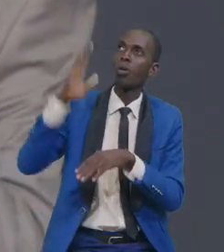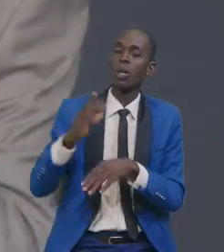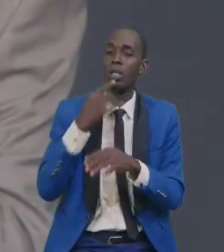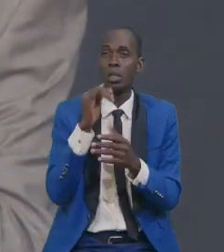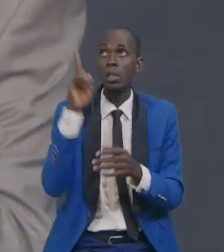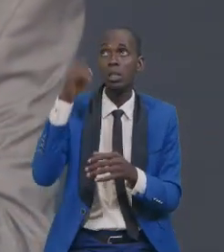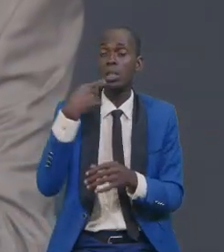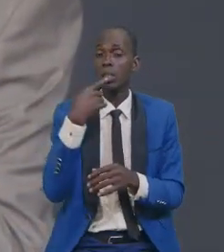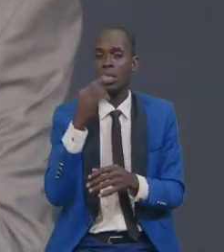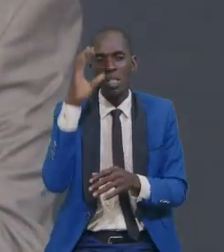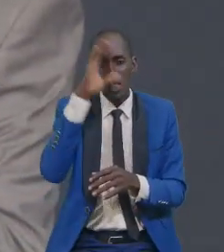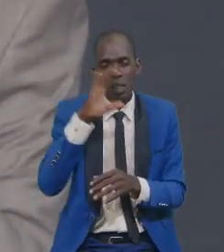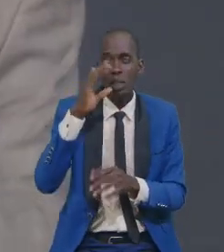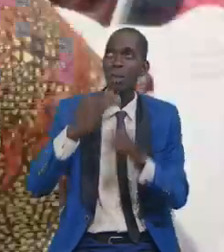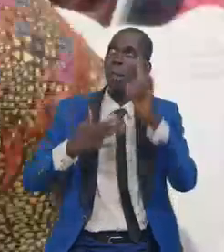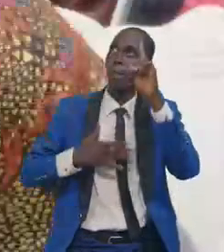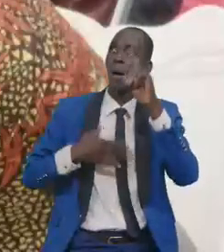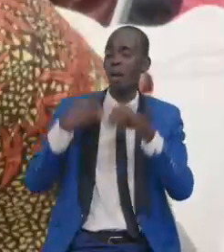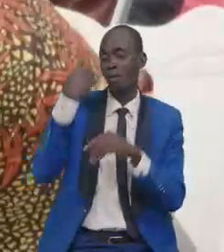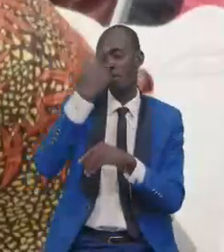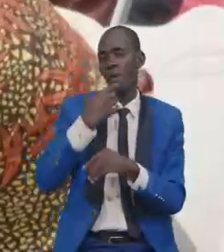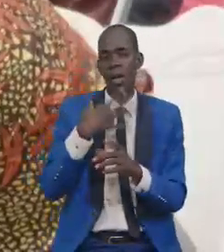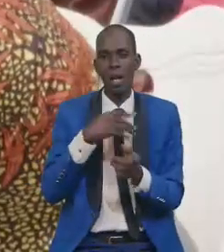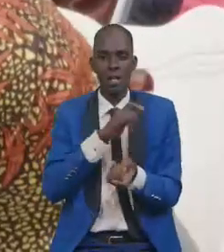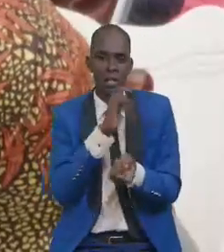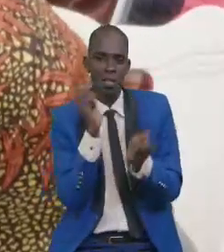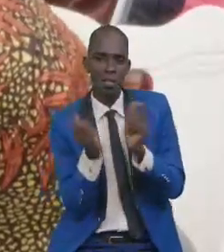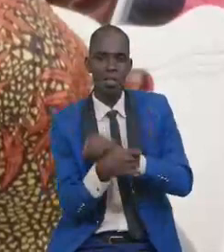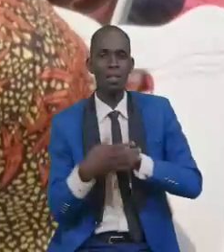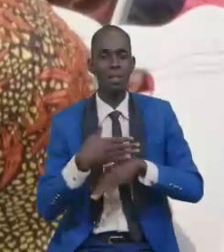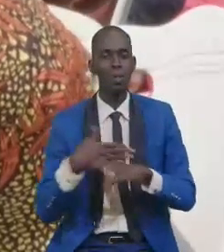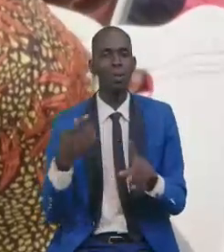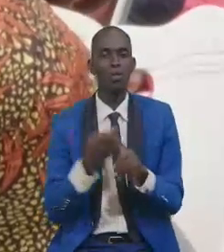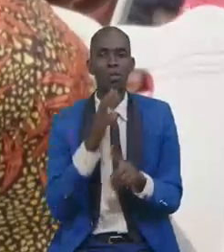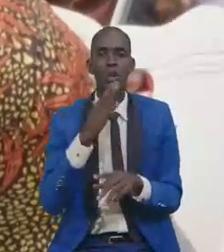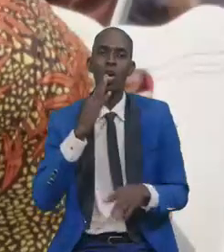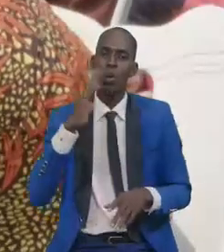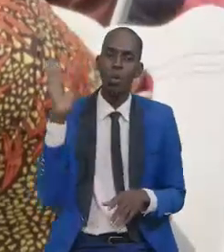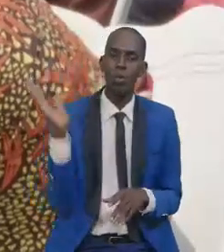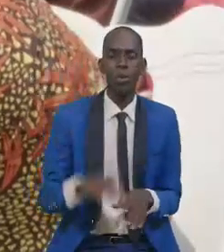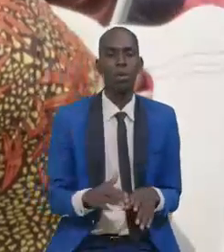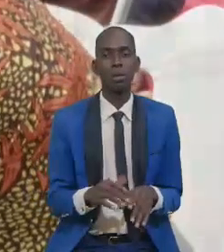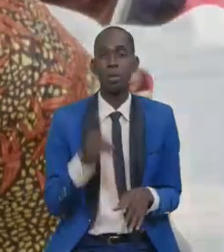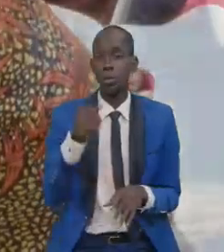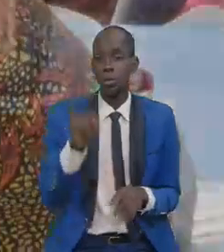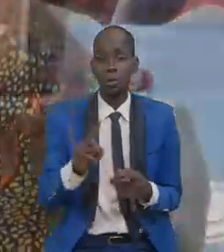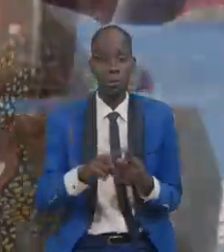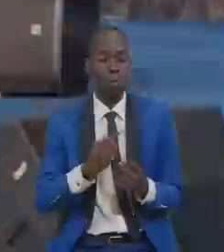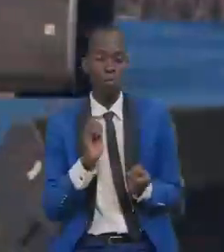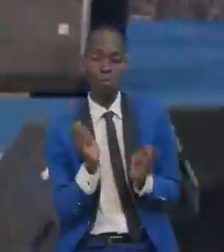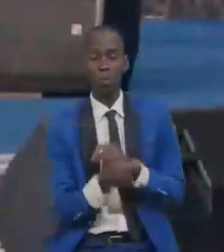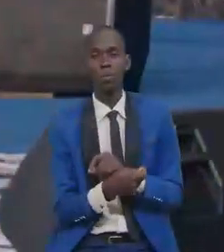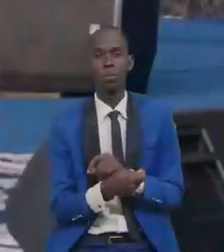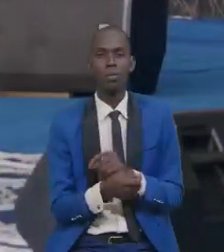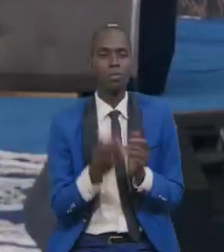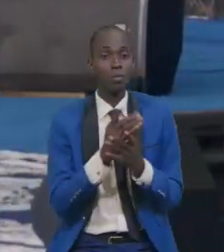face and turn from their wicked ways. You know, we have to turn. Somebody says, I want the Lord to